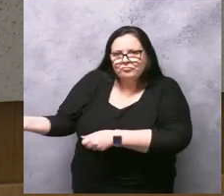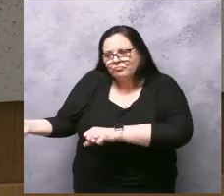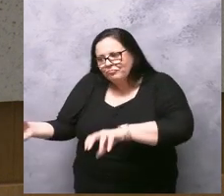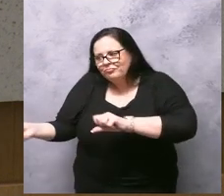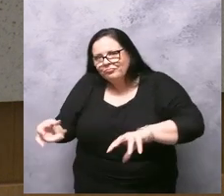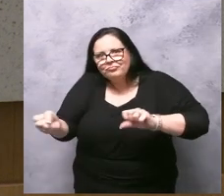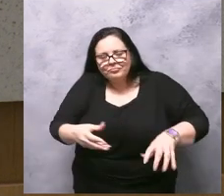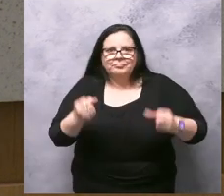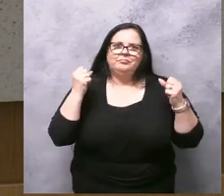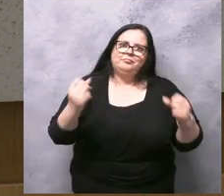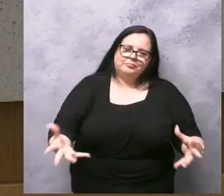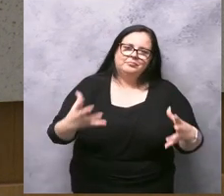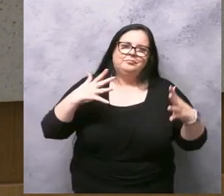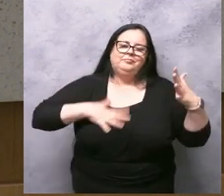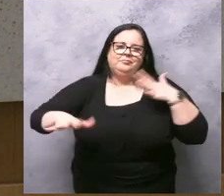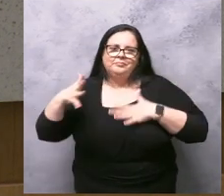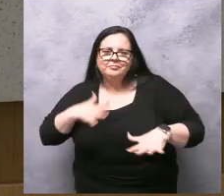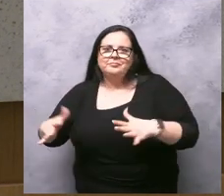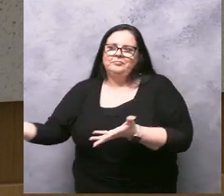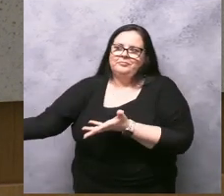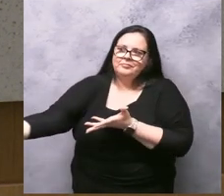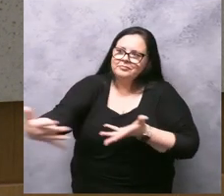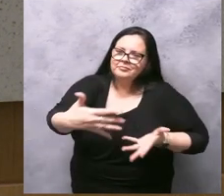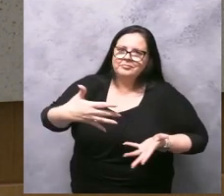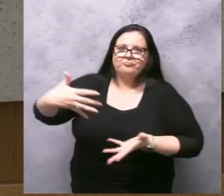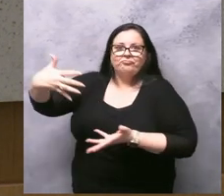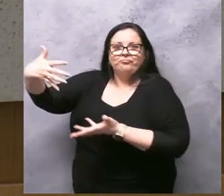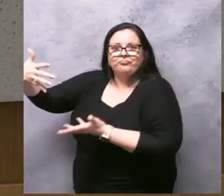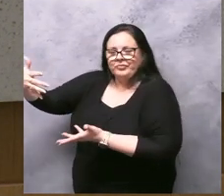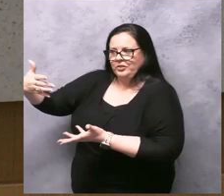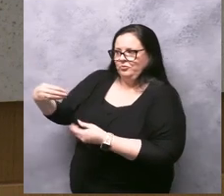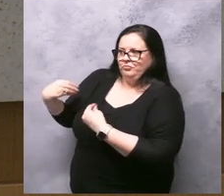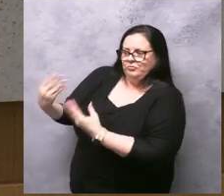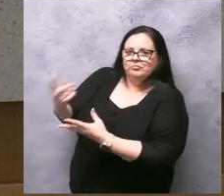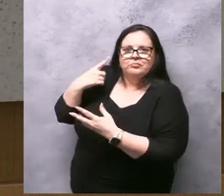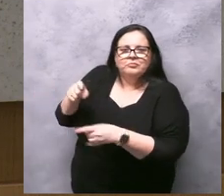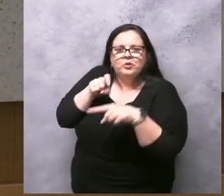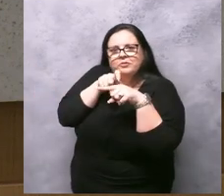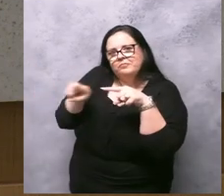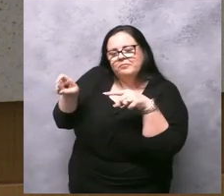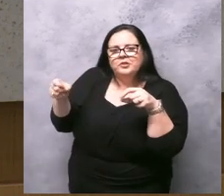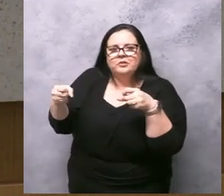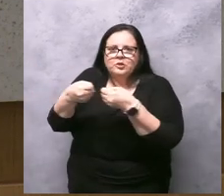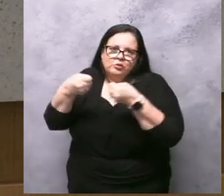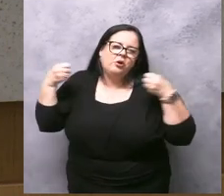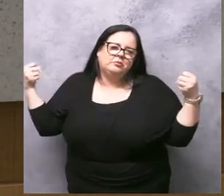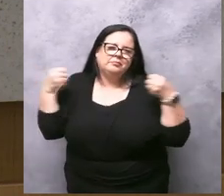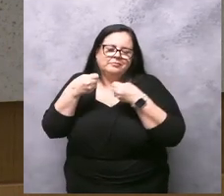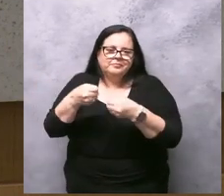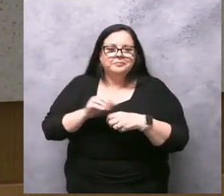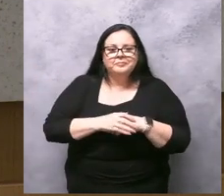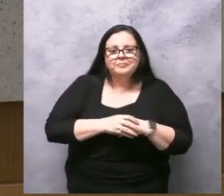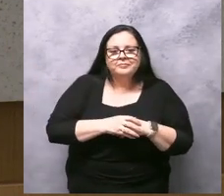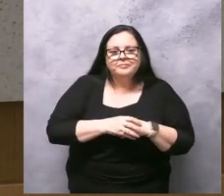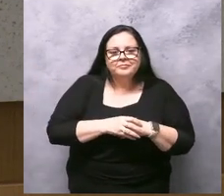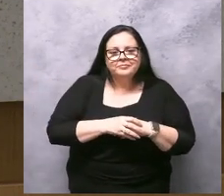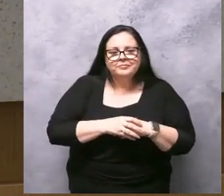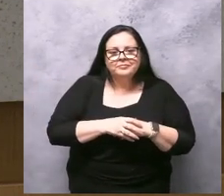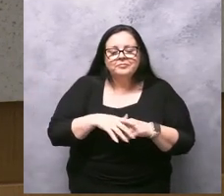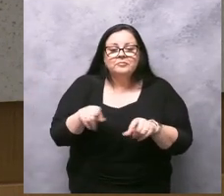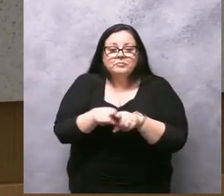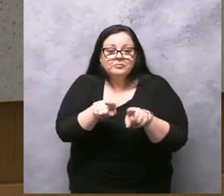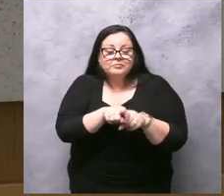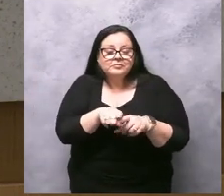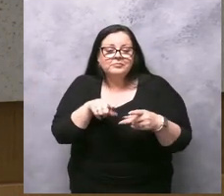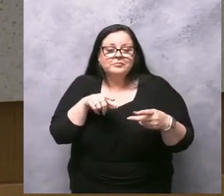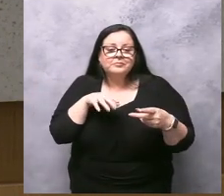the clothes that they had collected to donate to our clothes closet. So, and I just wanted